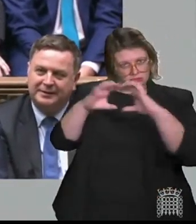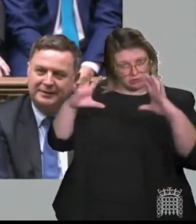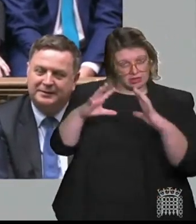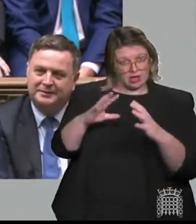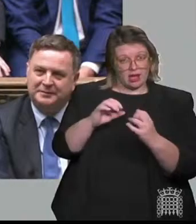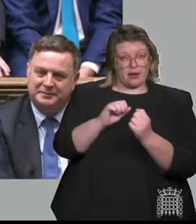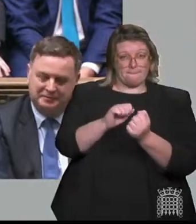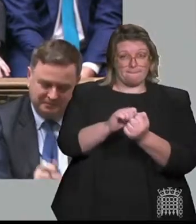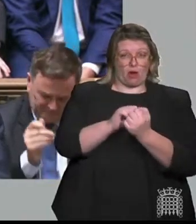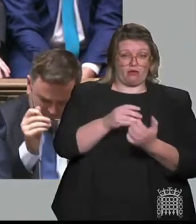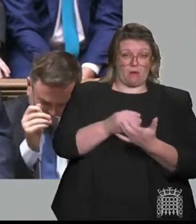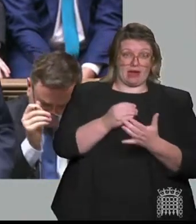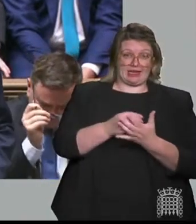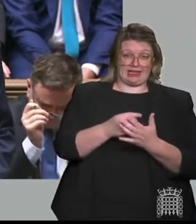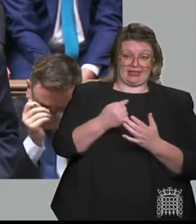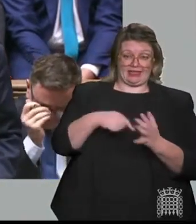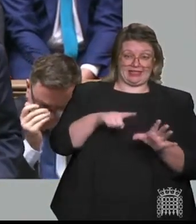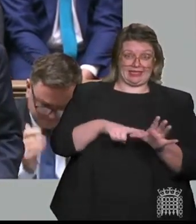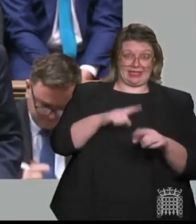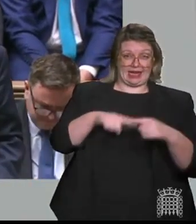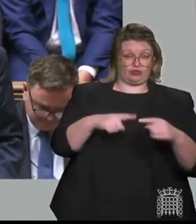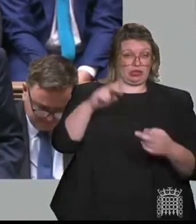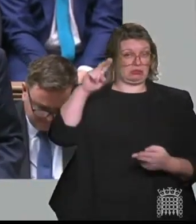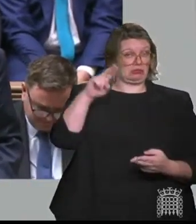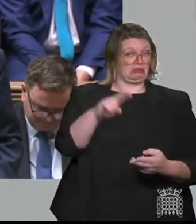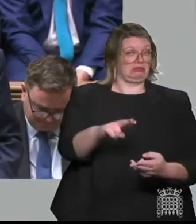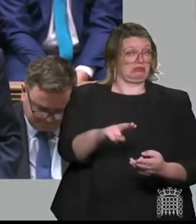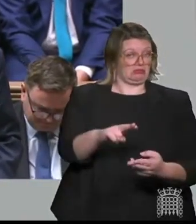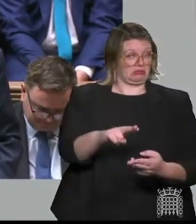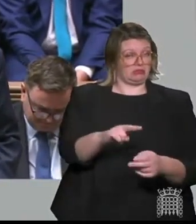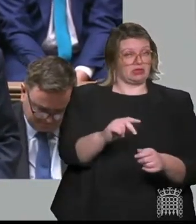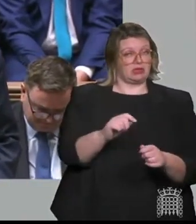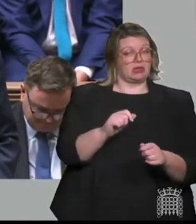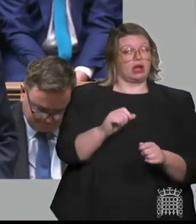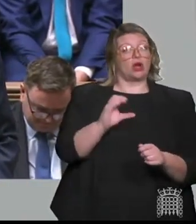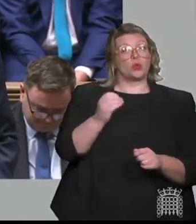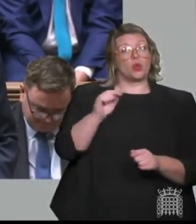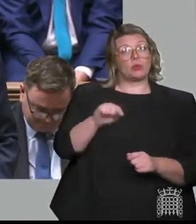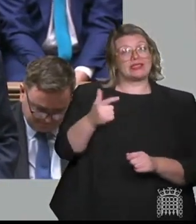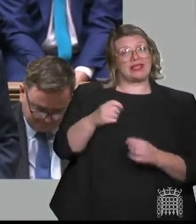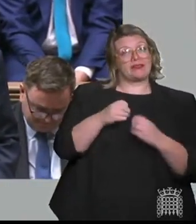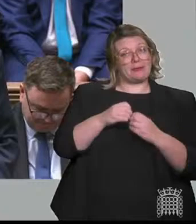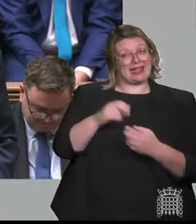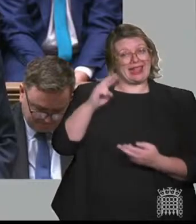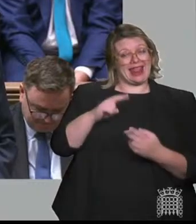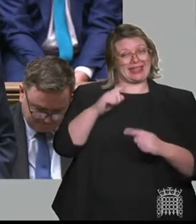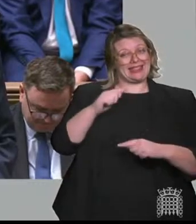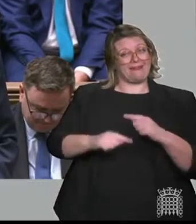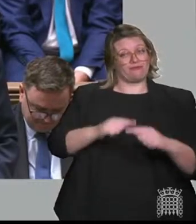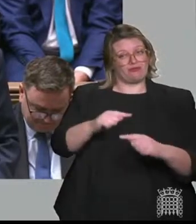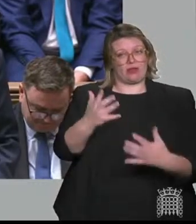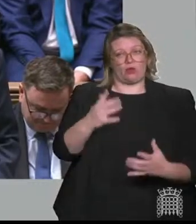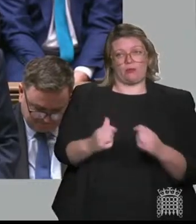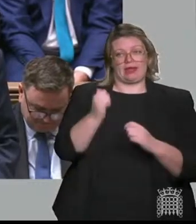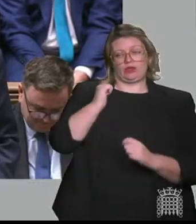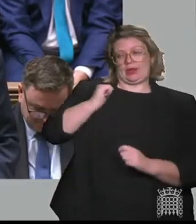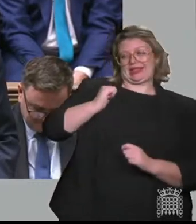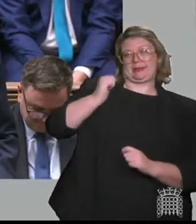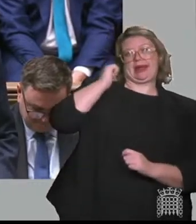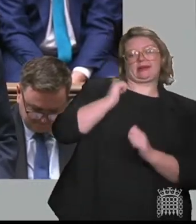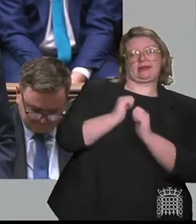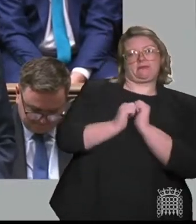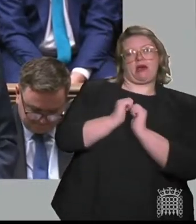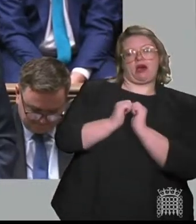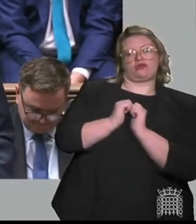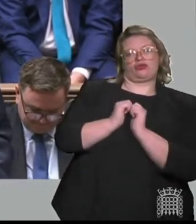and next, and on average across the forecast by 0.7 billion every year compared to the spring budget forecast. It